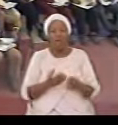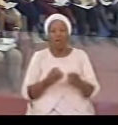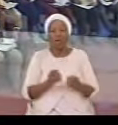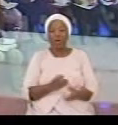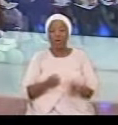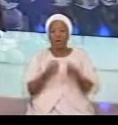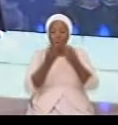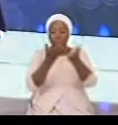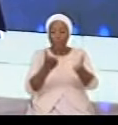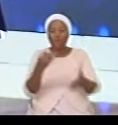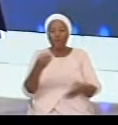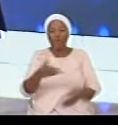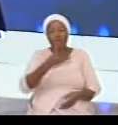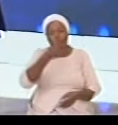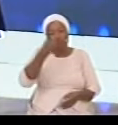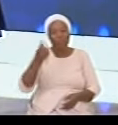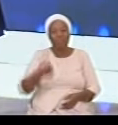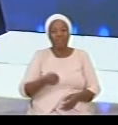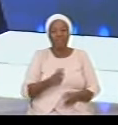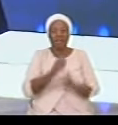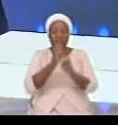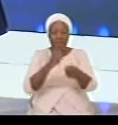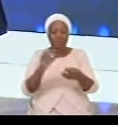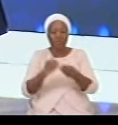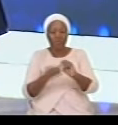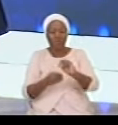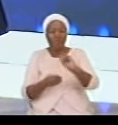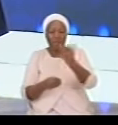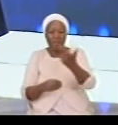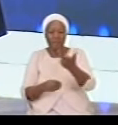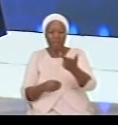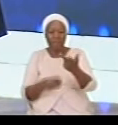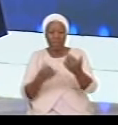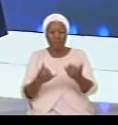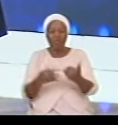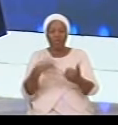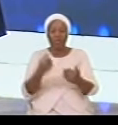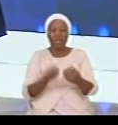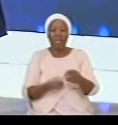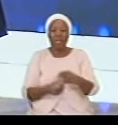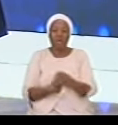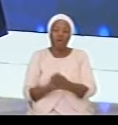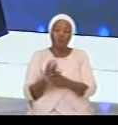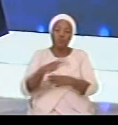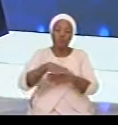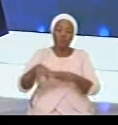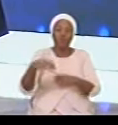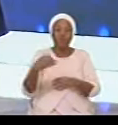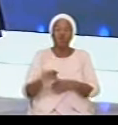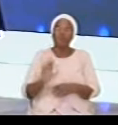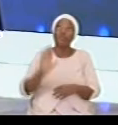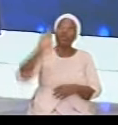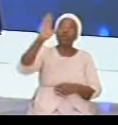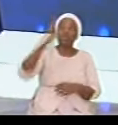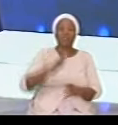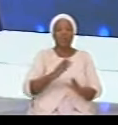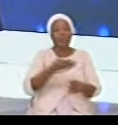better gifts. Point number three, the outpouring of his best to the godly.